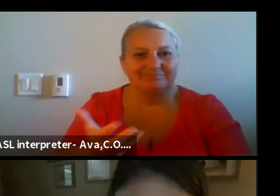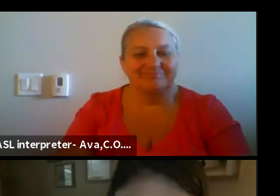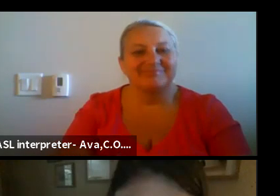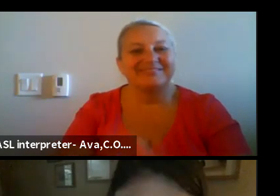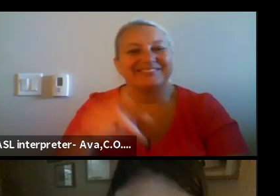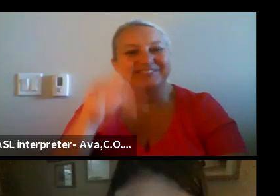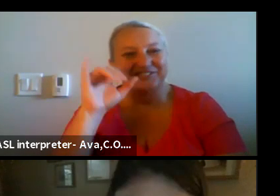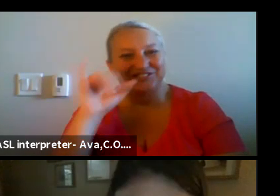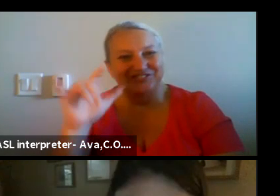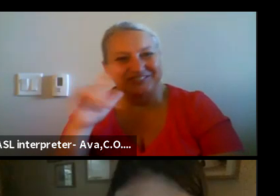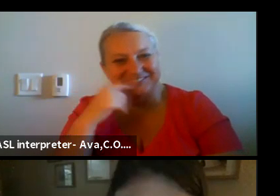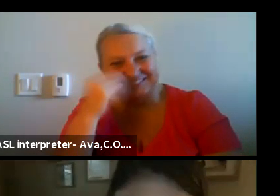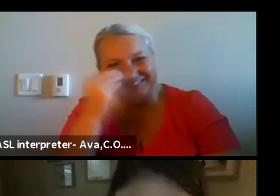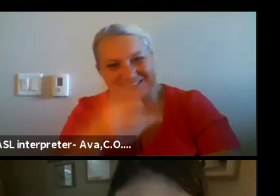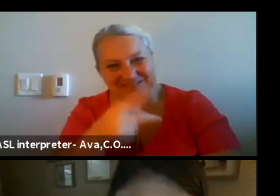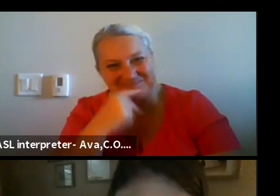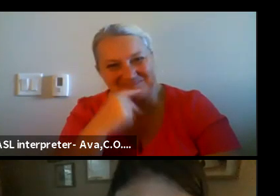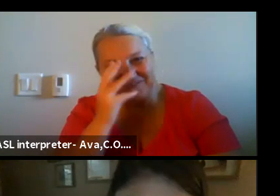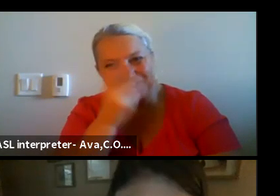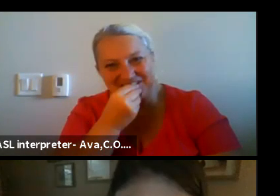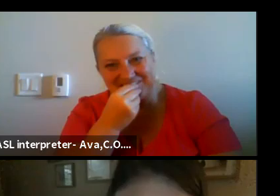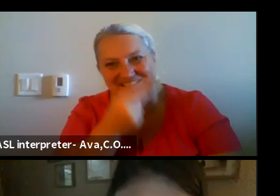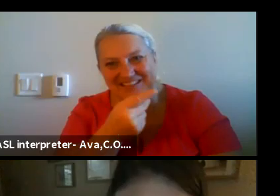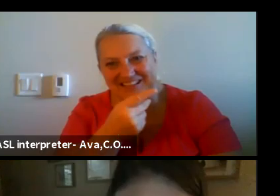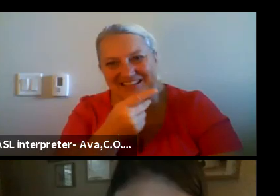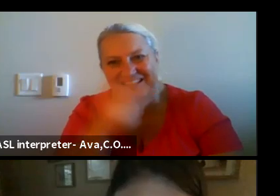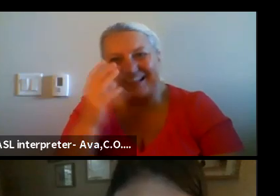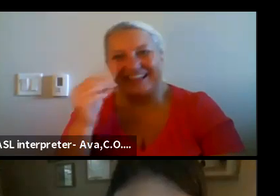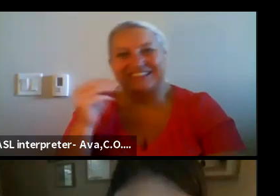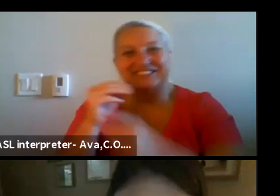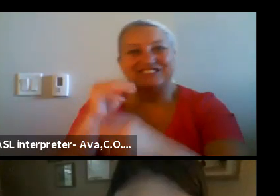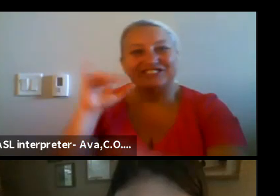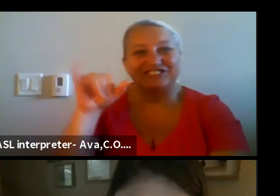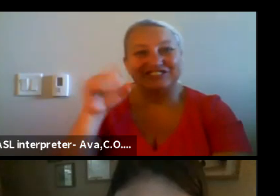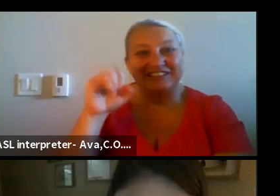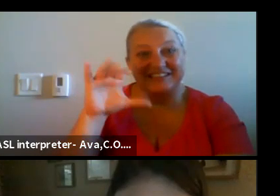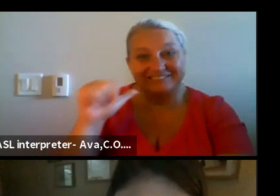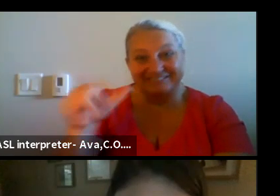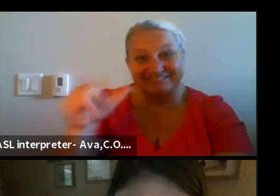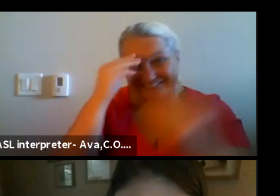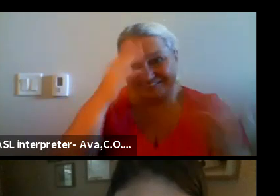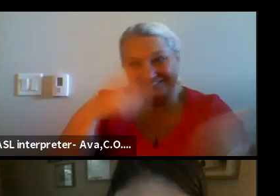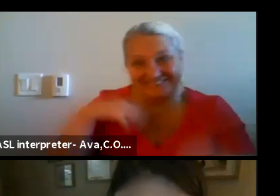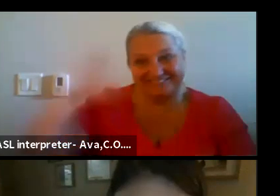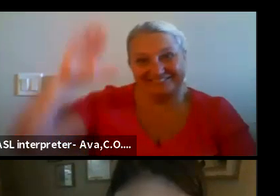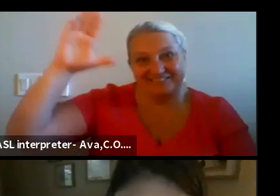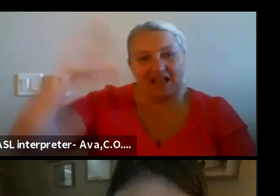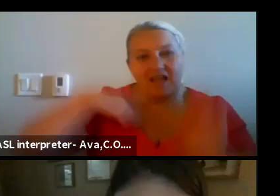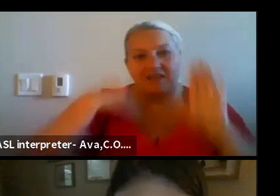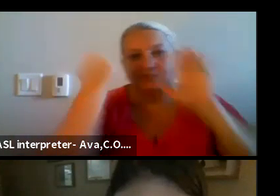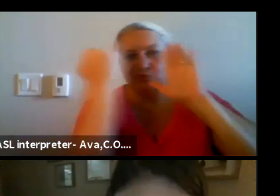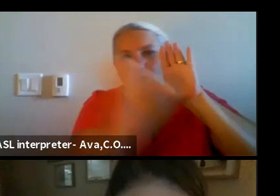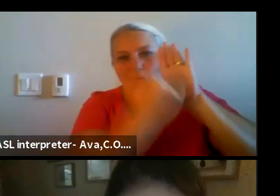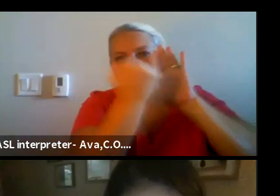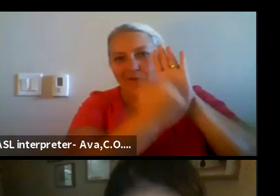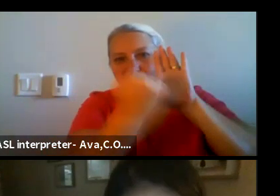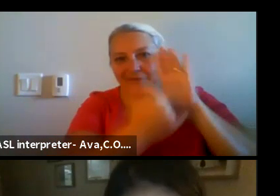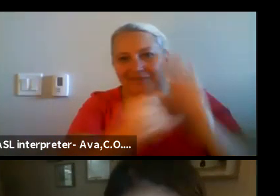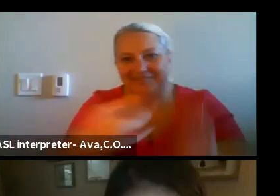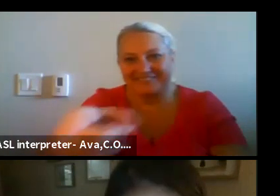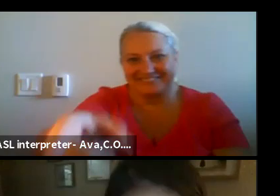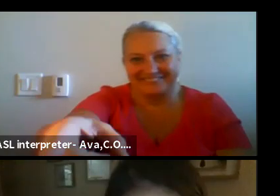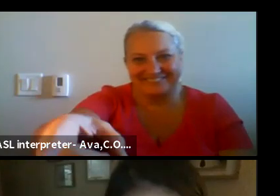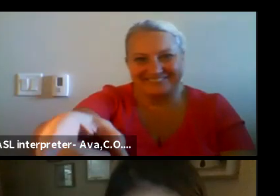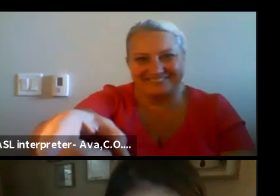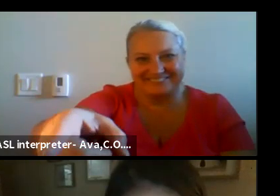Beautiful. Just real quick, this is Jessica. I drew this. And oh,